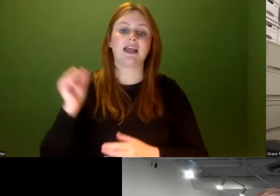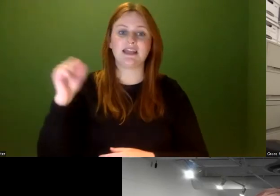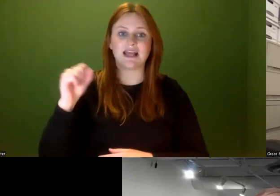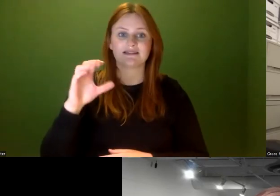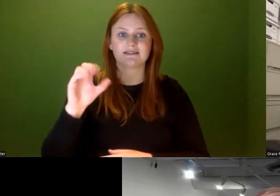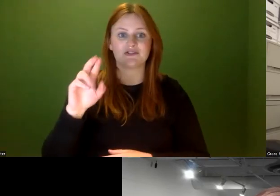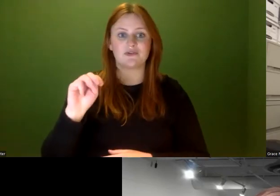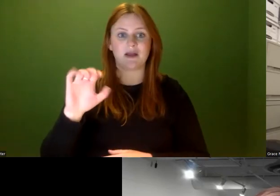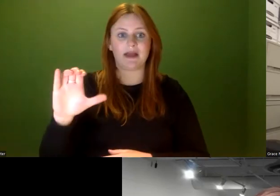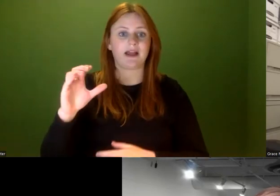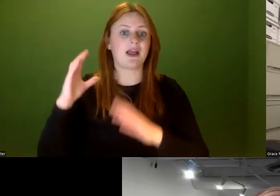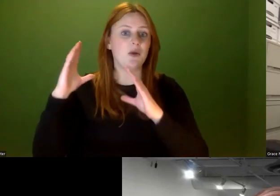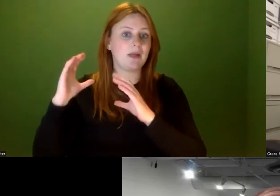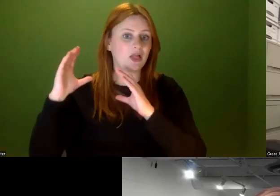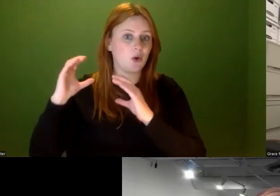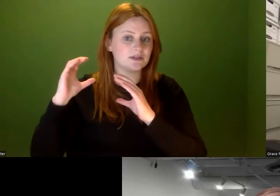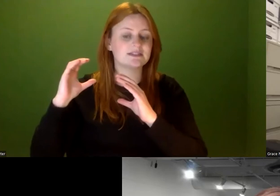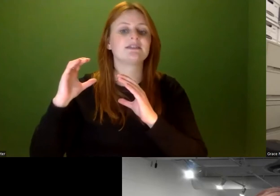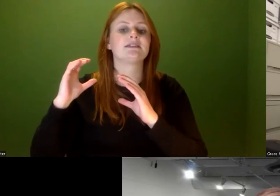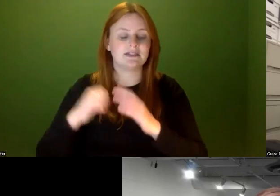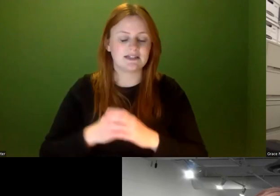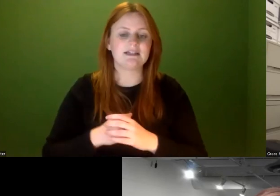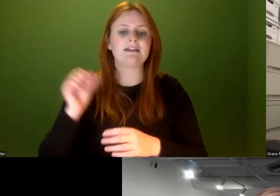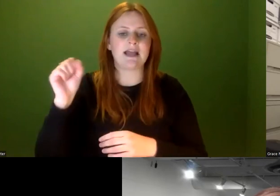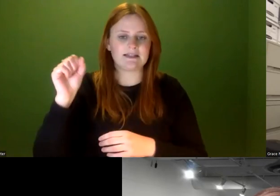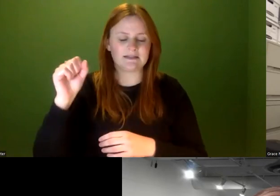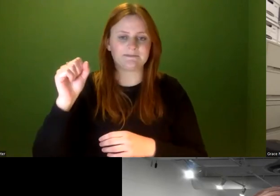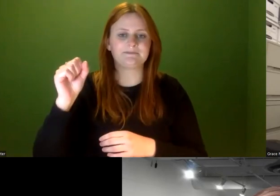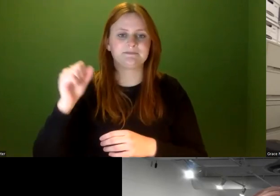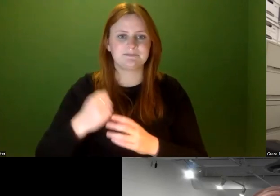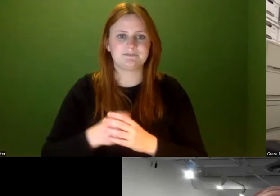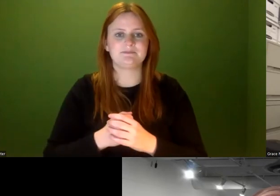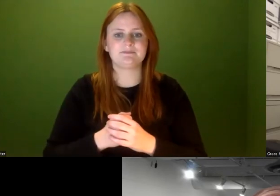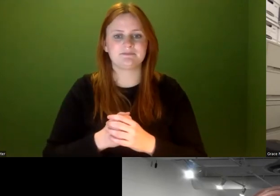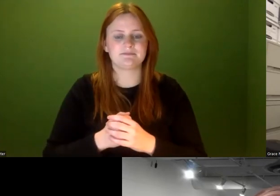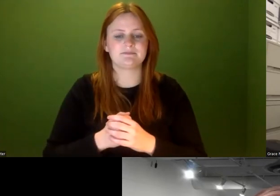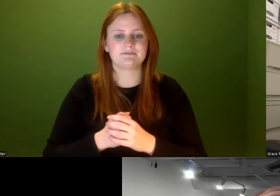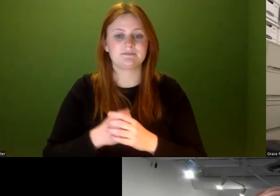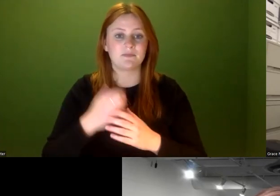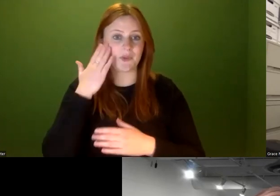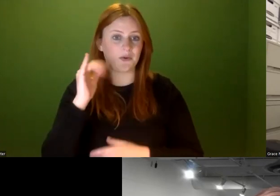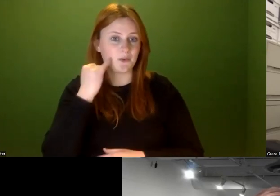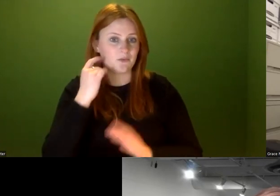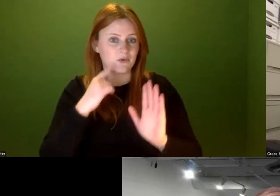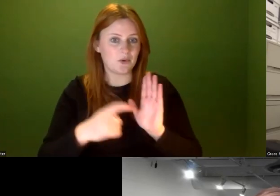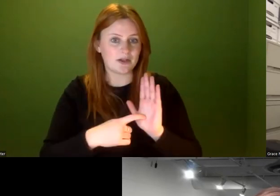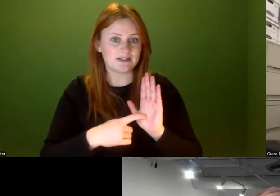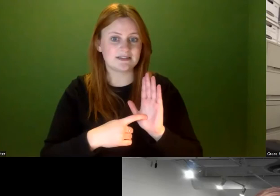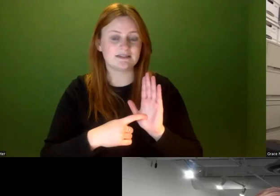ceramic pillows, definitely. And I don't know if you noticed at